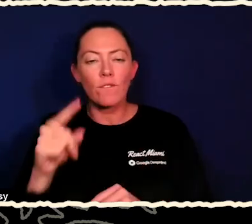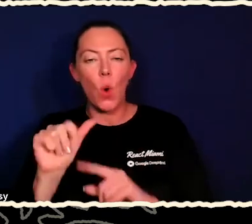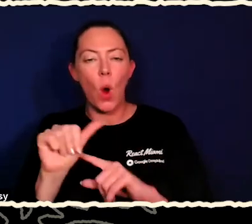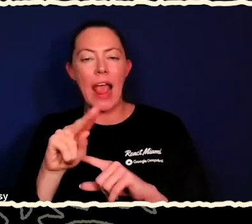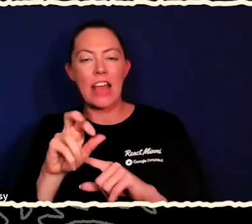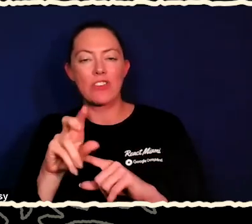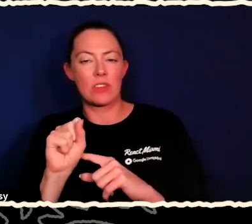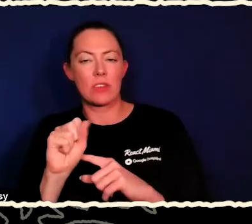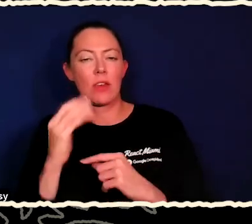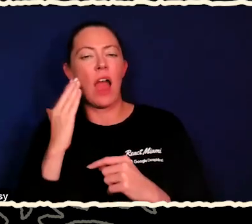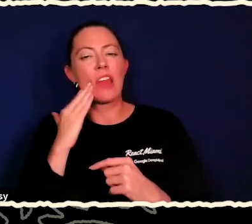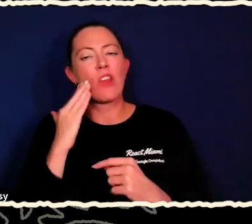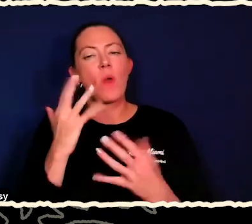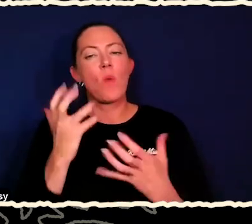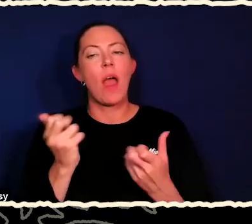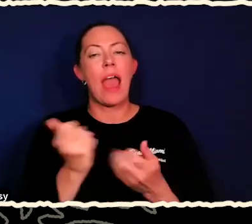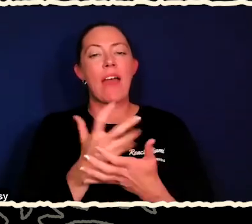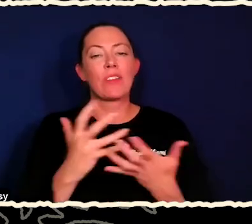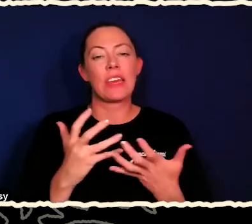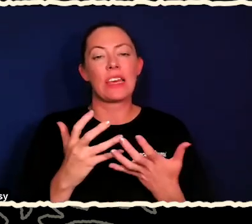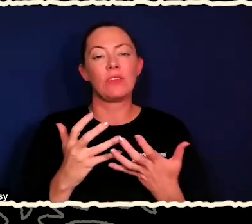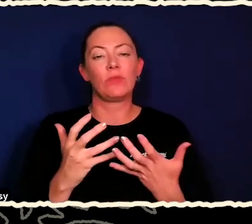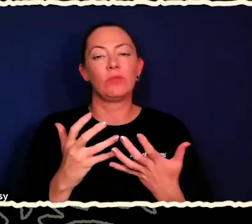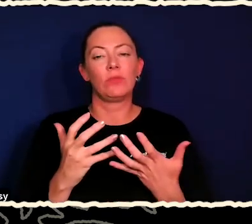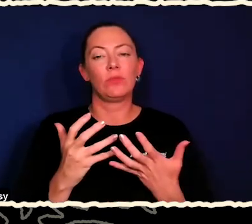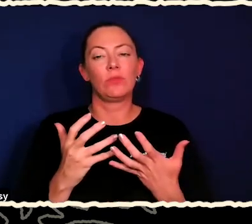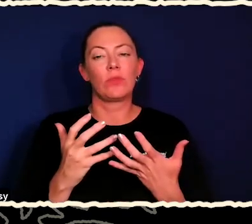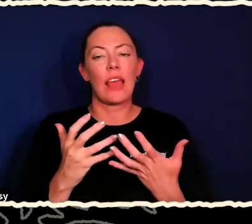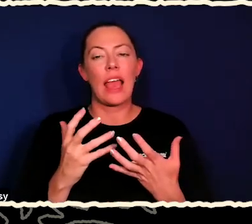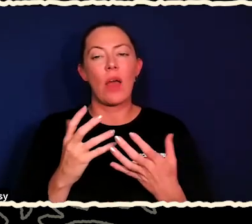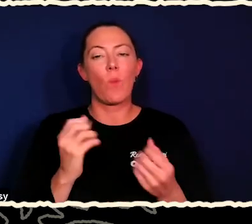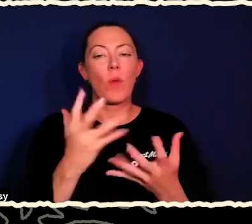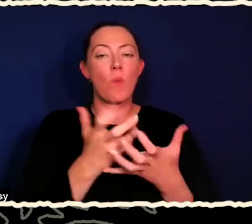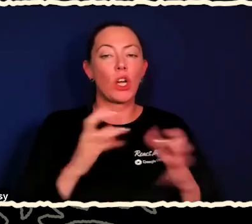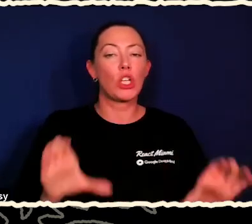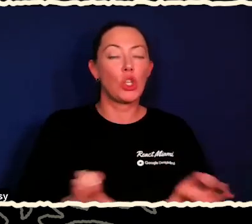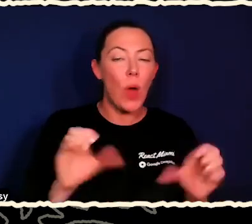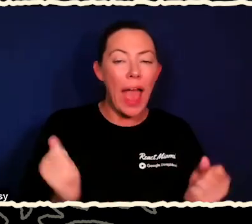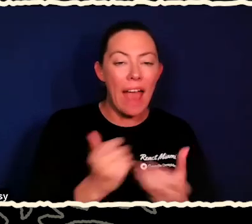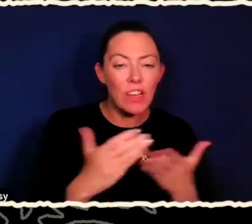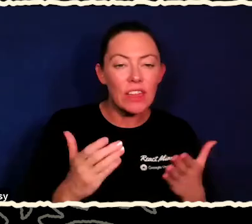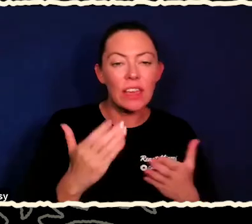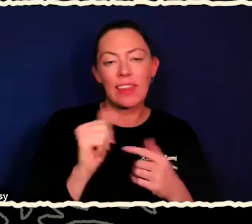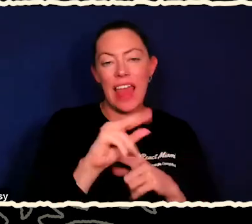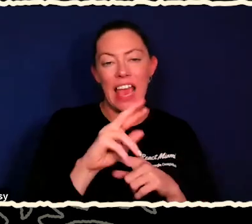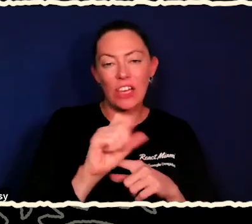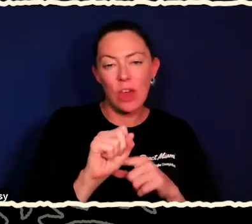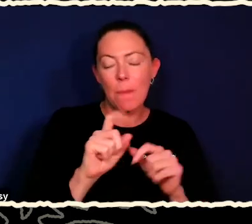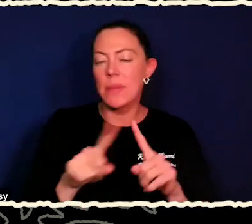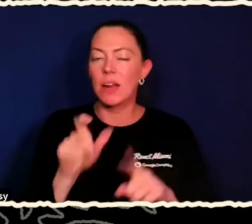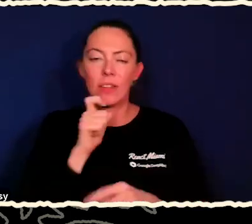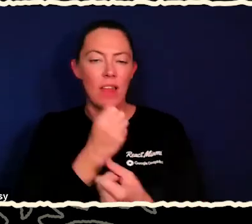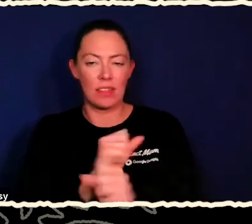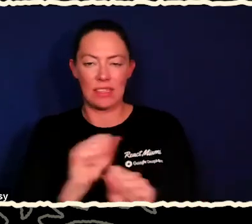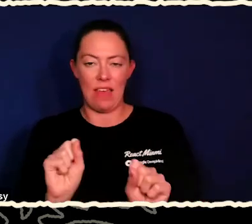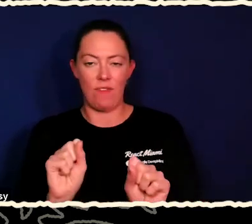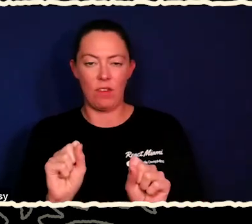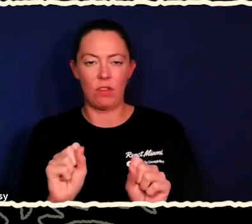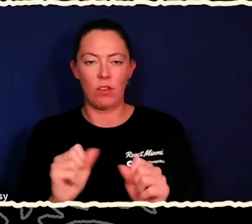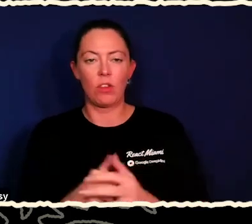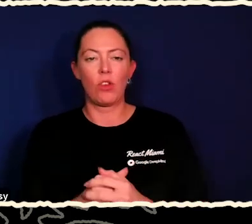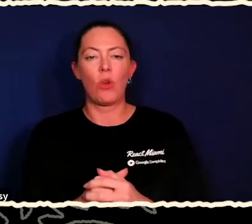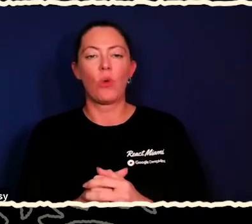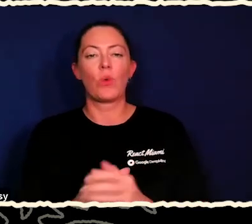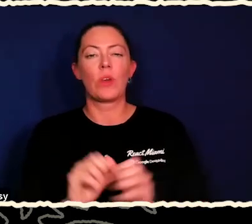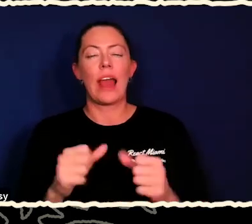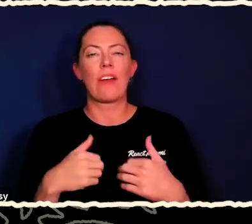On my example on the slide, you can see on the left, that's the unsafe example where one global state